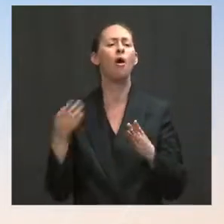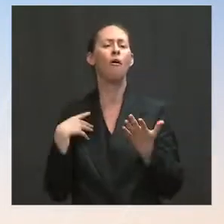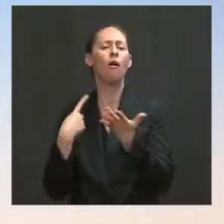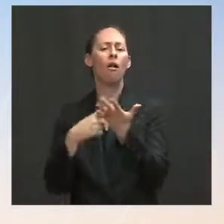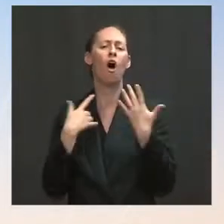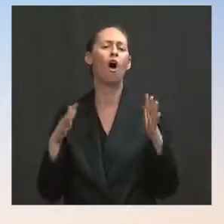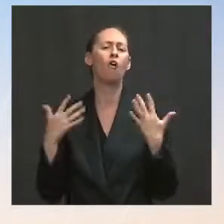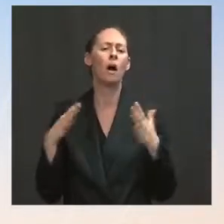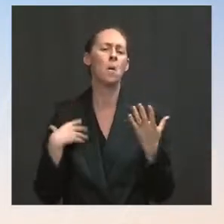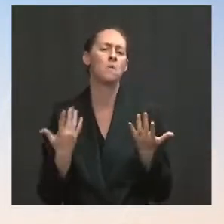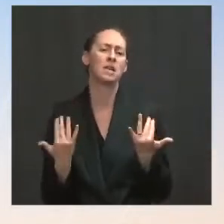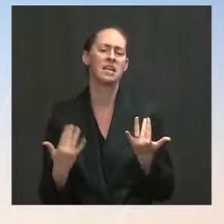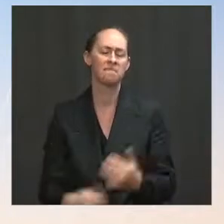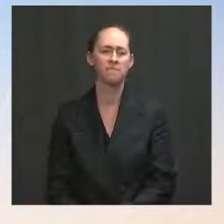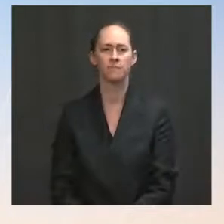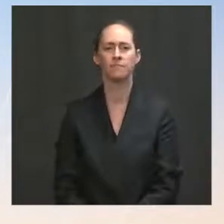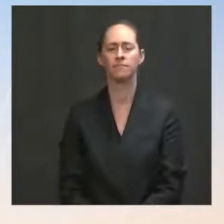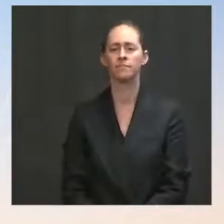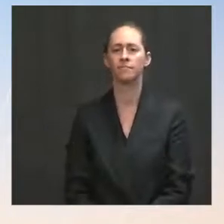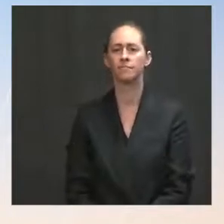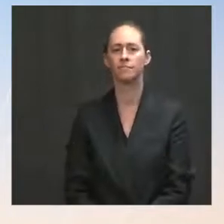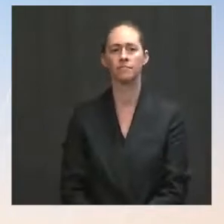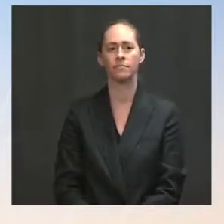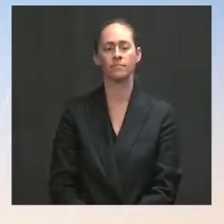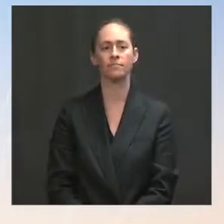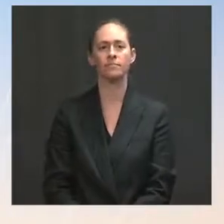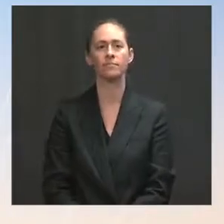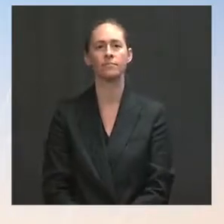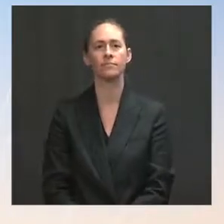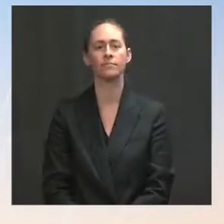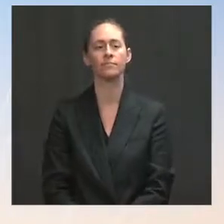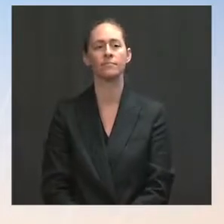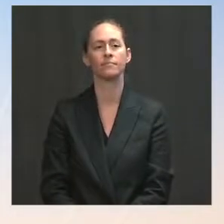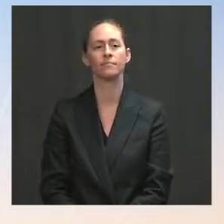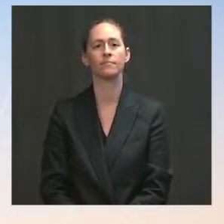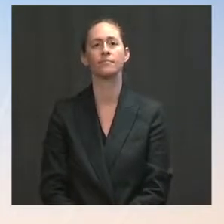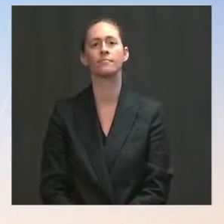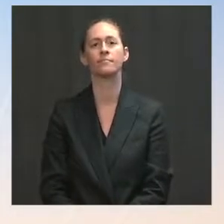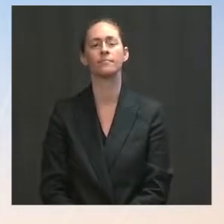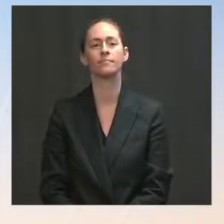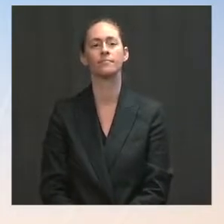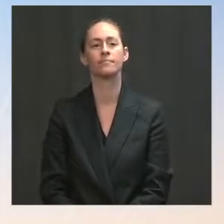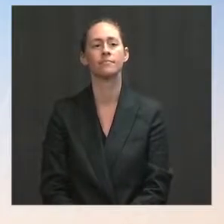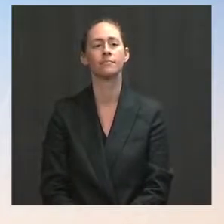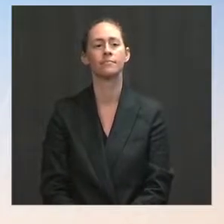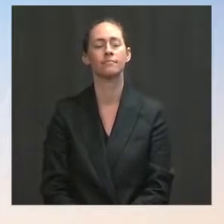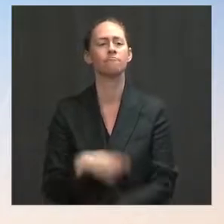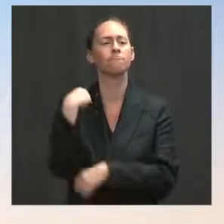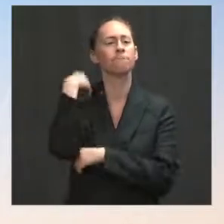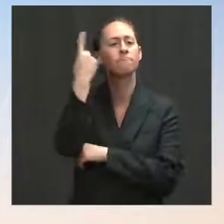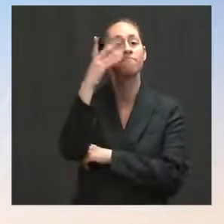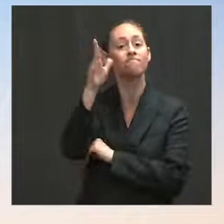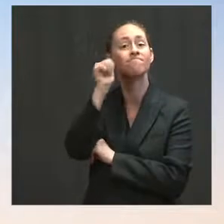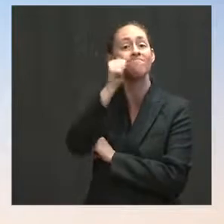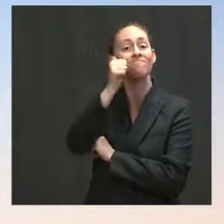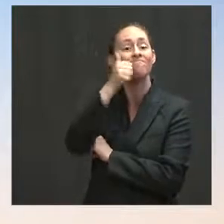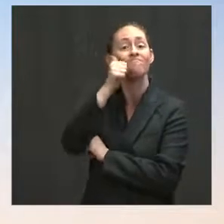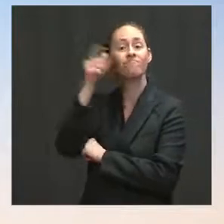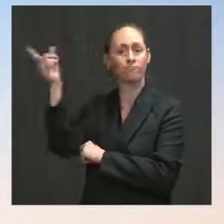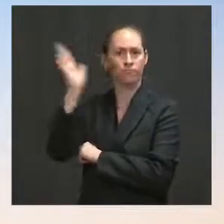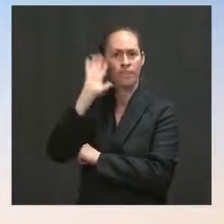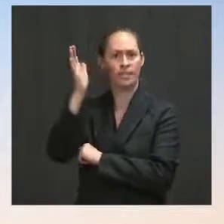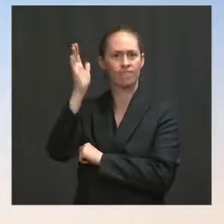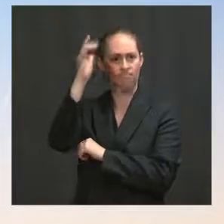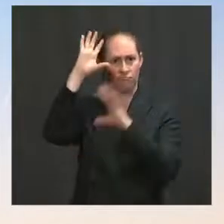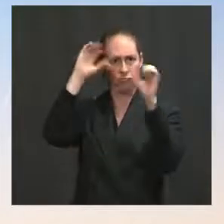ahead. Thanks, Jen. What can you tell us about the president's message in his voting rights speech tomorrow? Is he going to be pushing more for